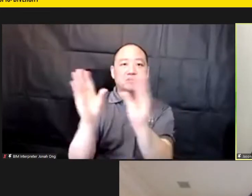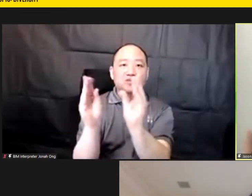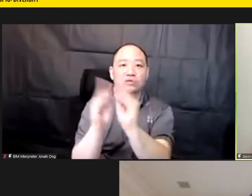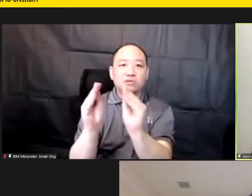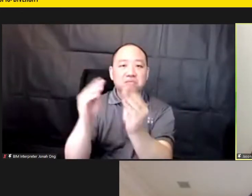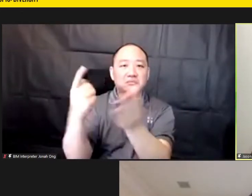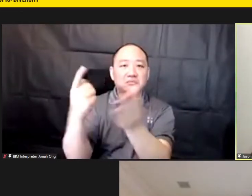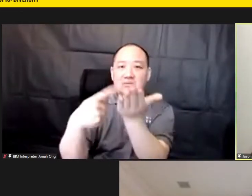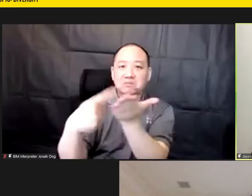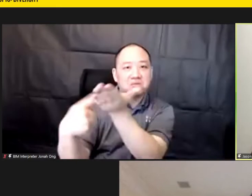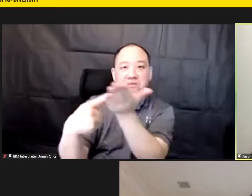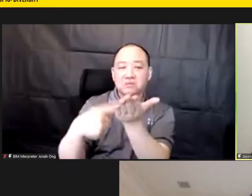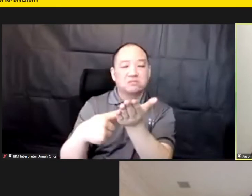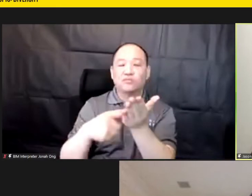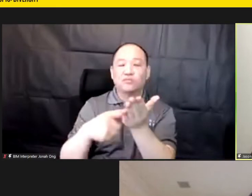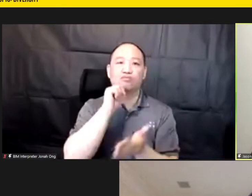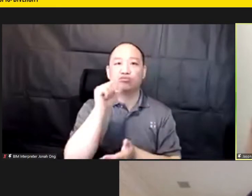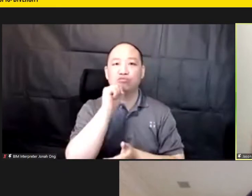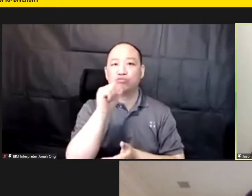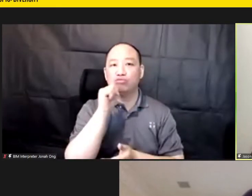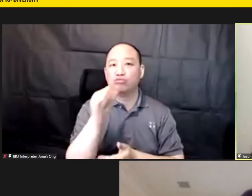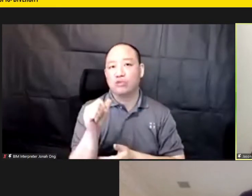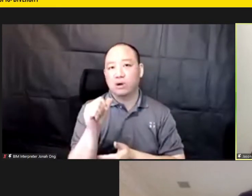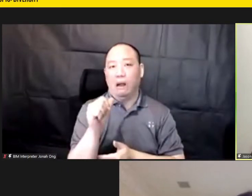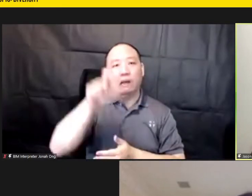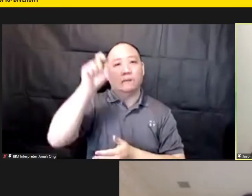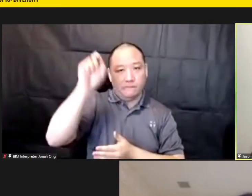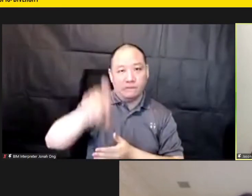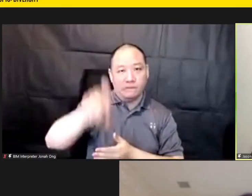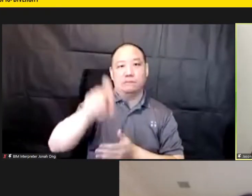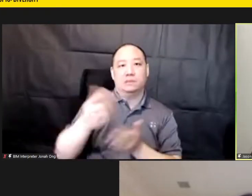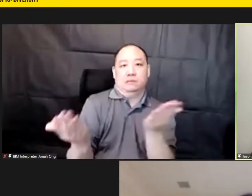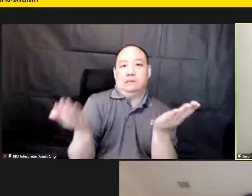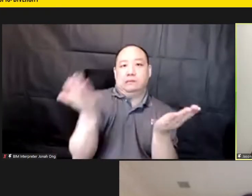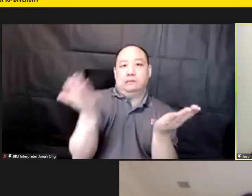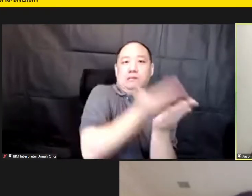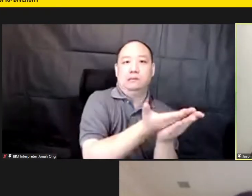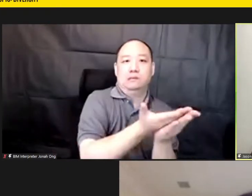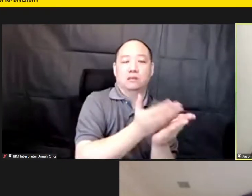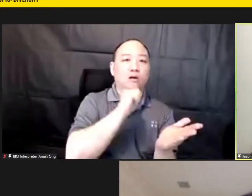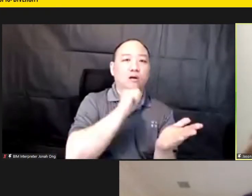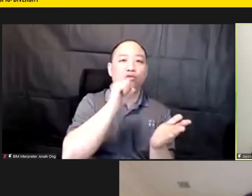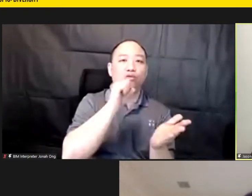these spaces feel comfortable enough to even initiate it on their own. And obviously,